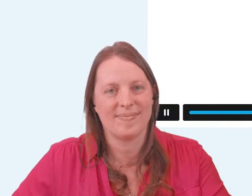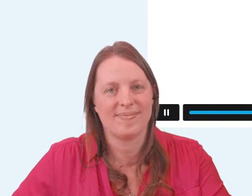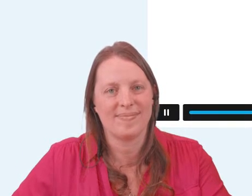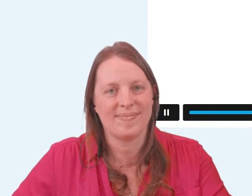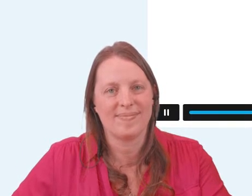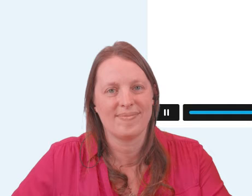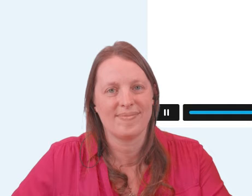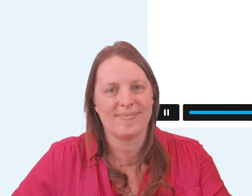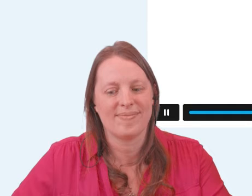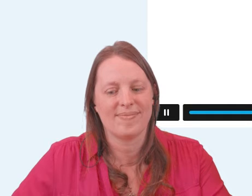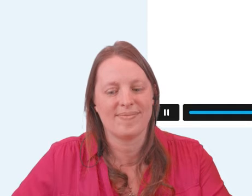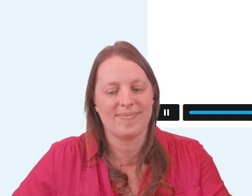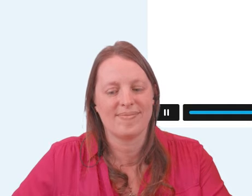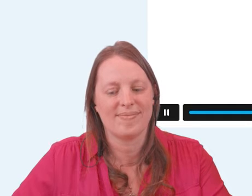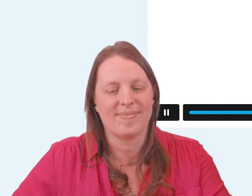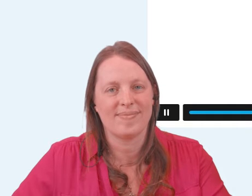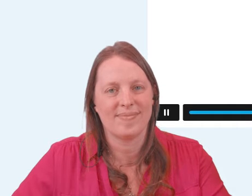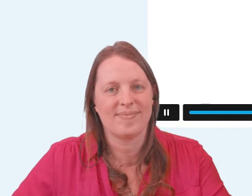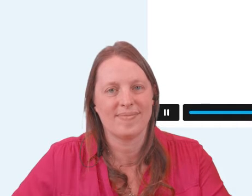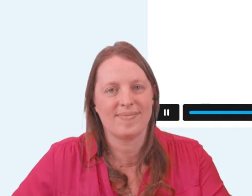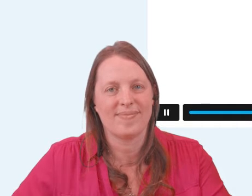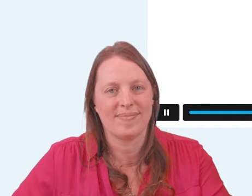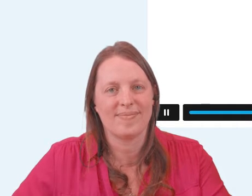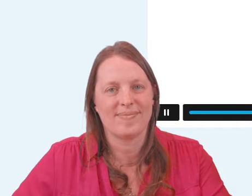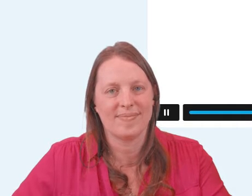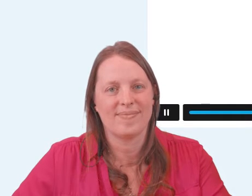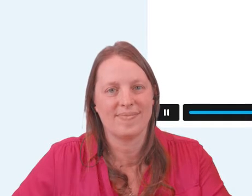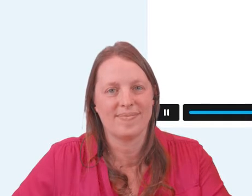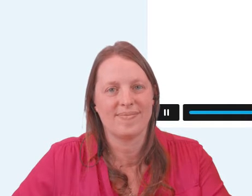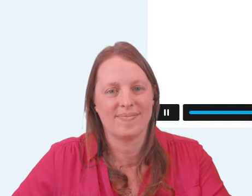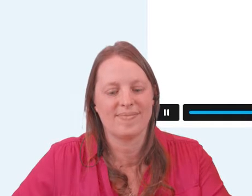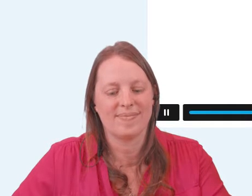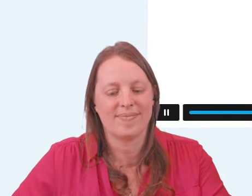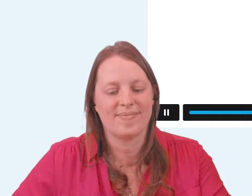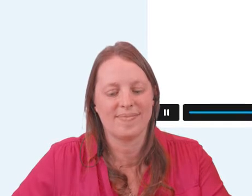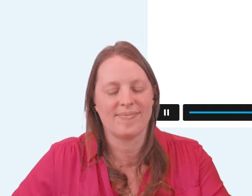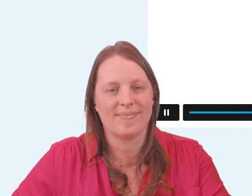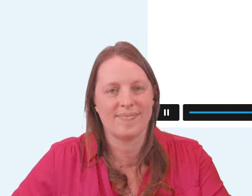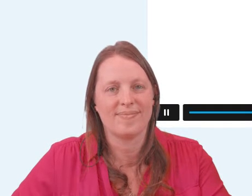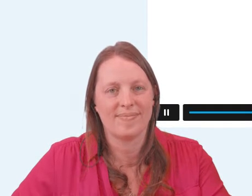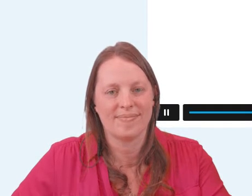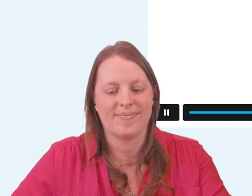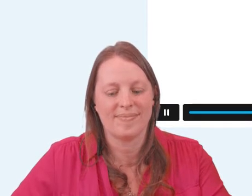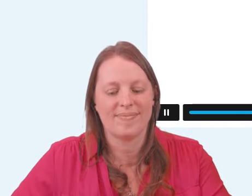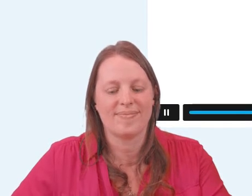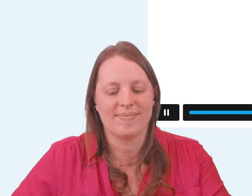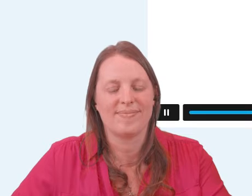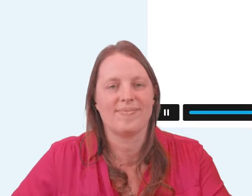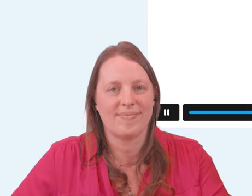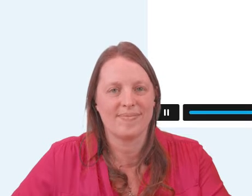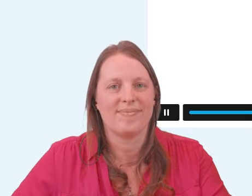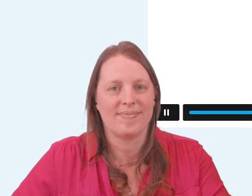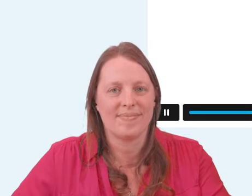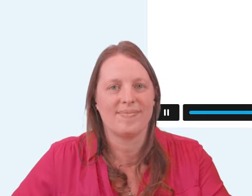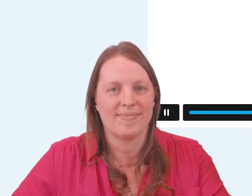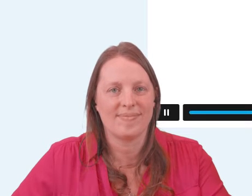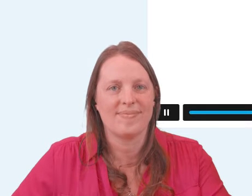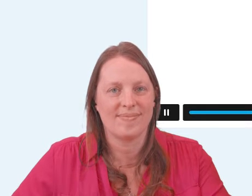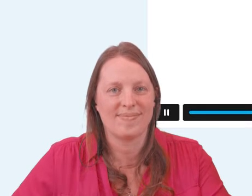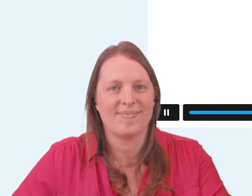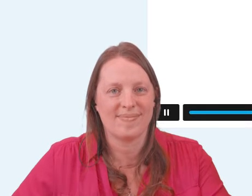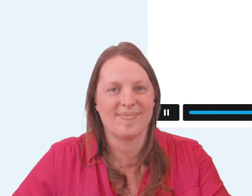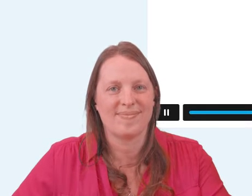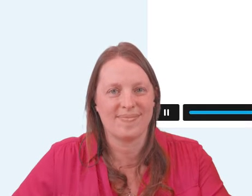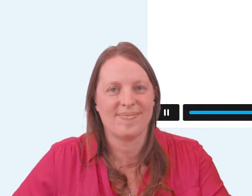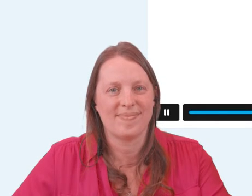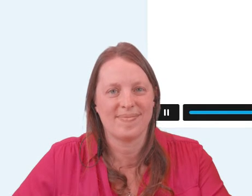this position, prone position is difficult. Sometimes use the video frames, okay? So